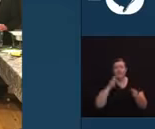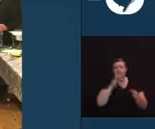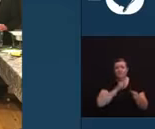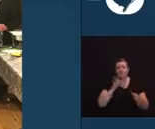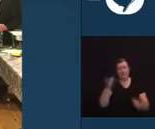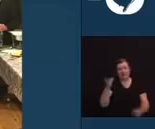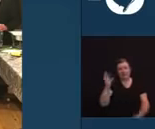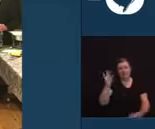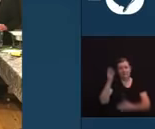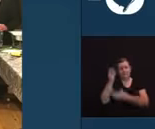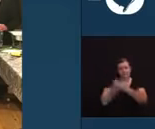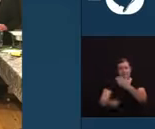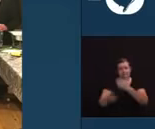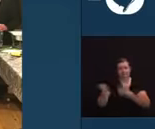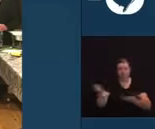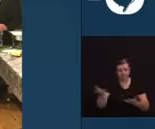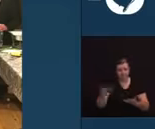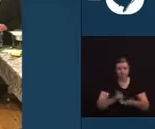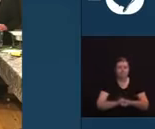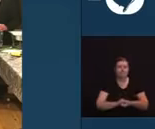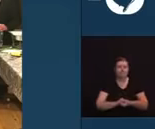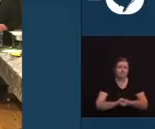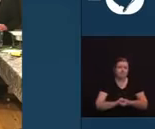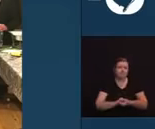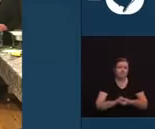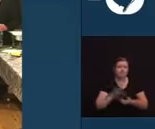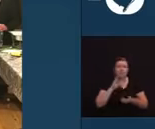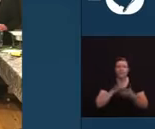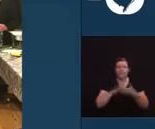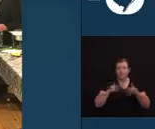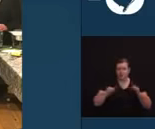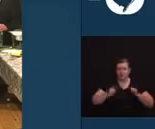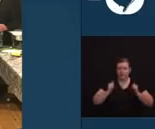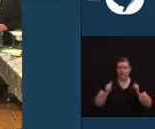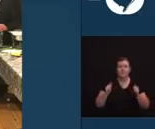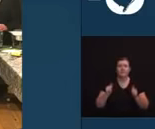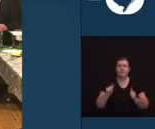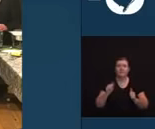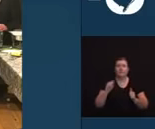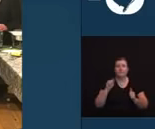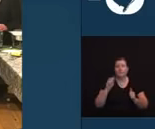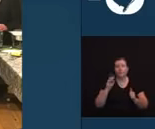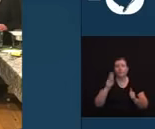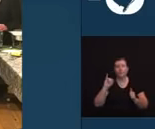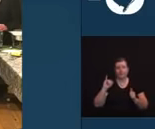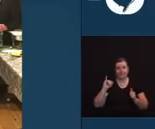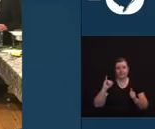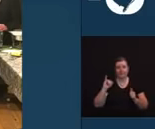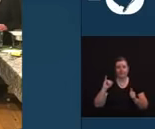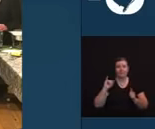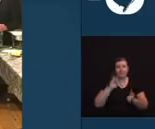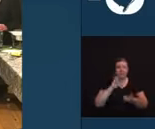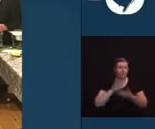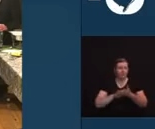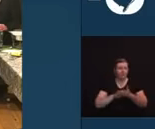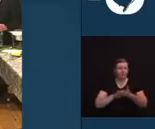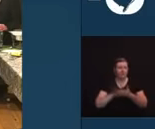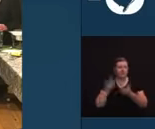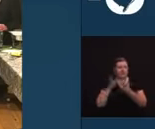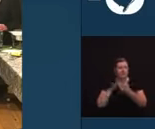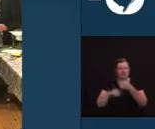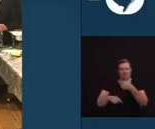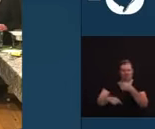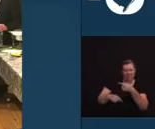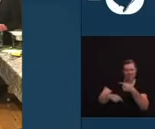old. He is survived by his wife, Toby, with whom I had the great honor of speaking, and that's Toby, I think, dead center in that picture. She